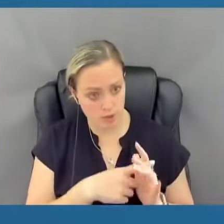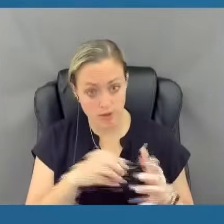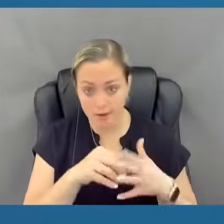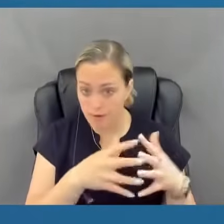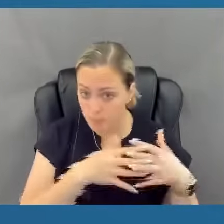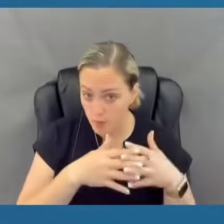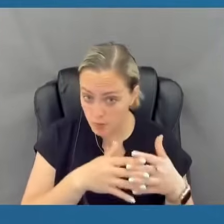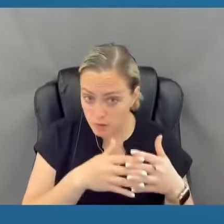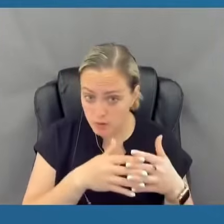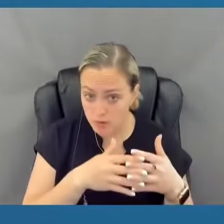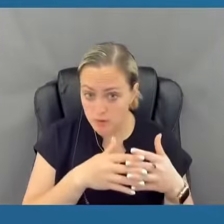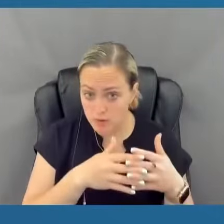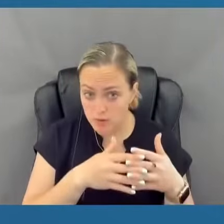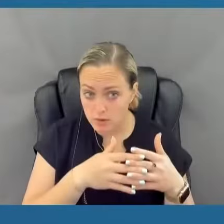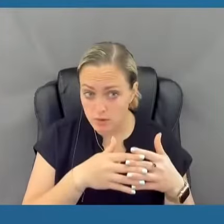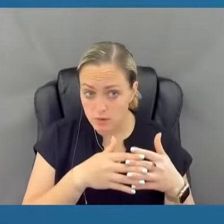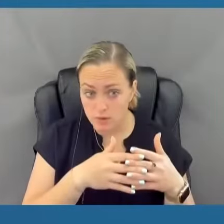America,